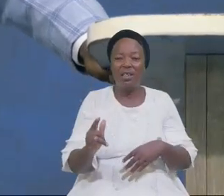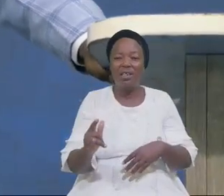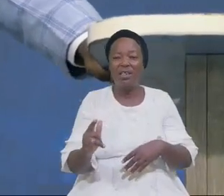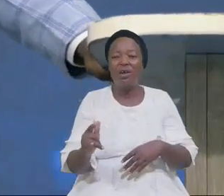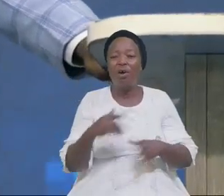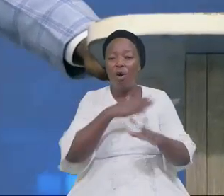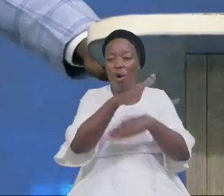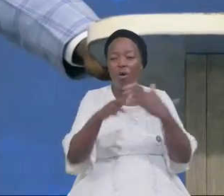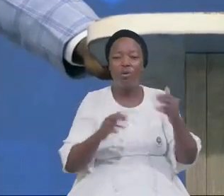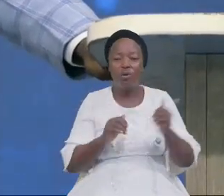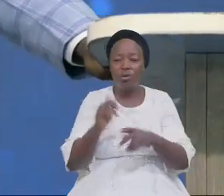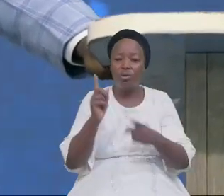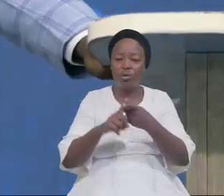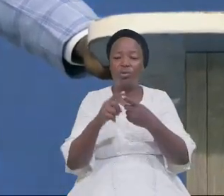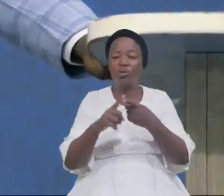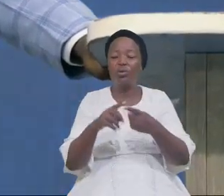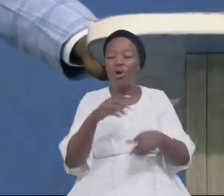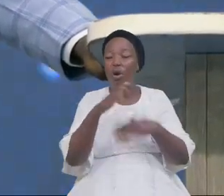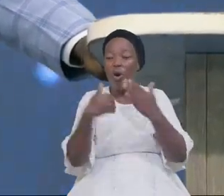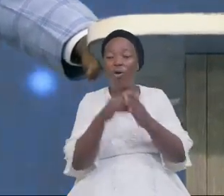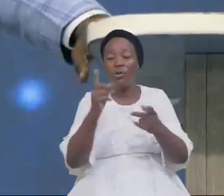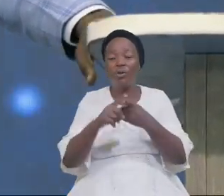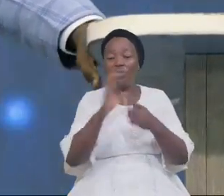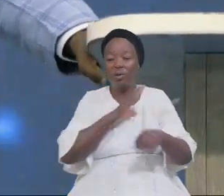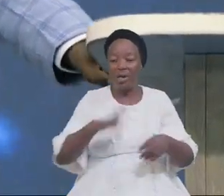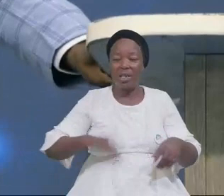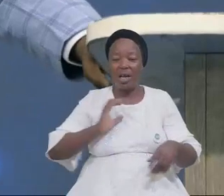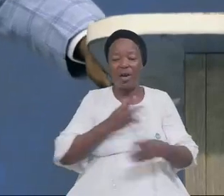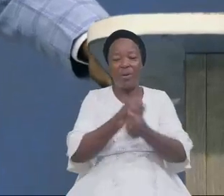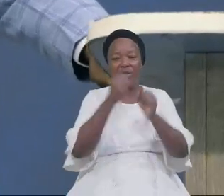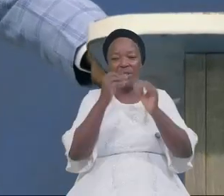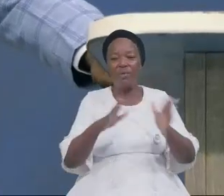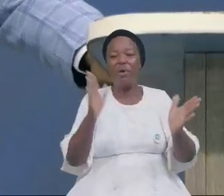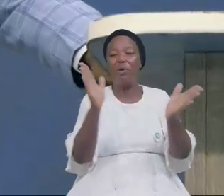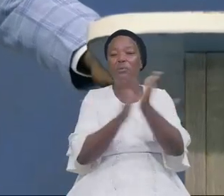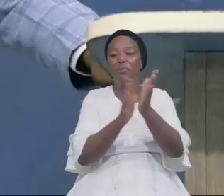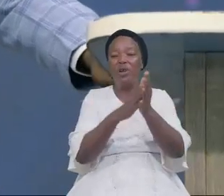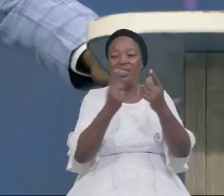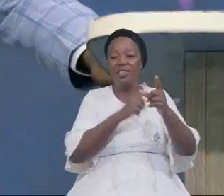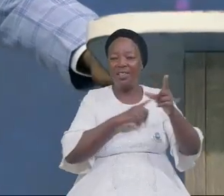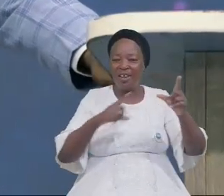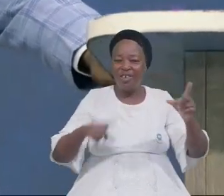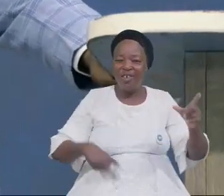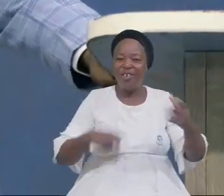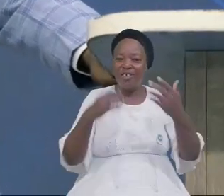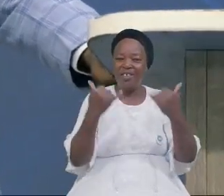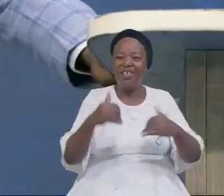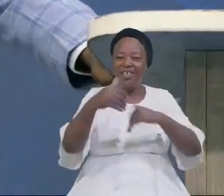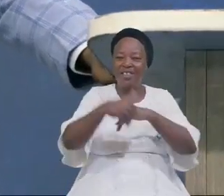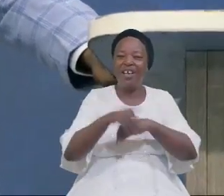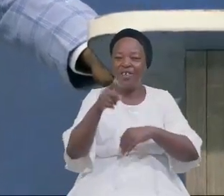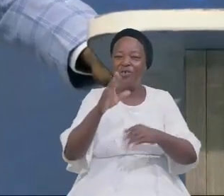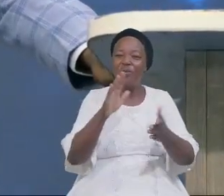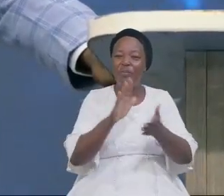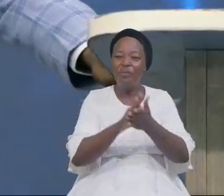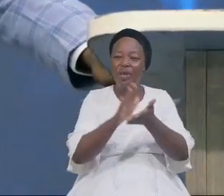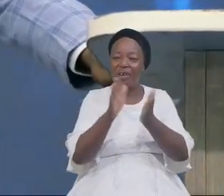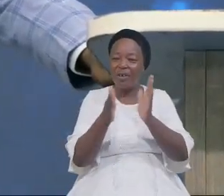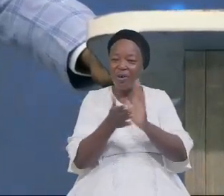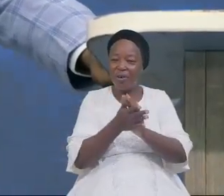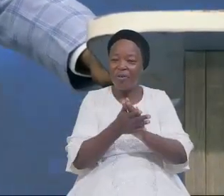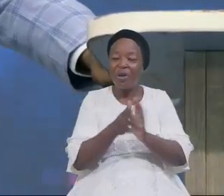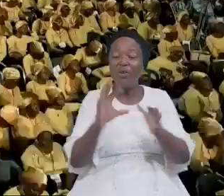unto Christ our Savior. Praise the Lord. Tonight, you become an